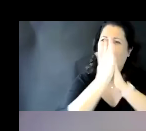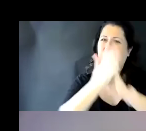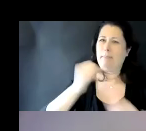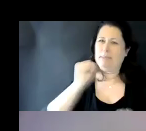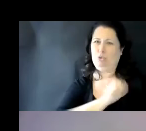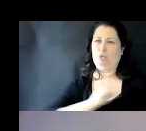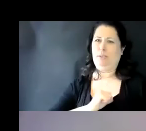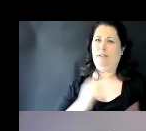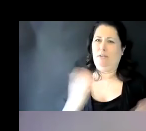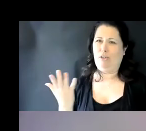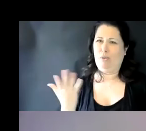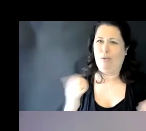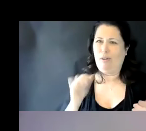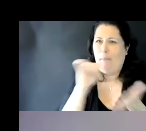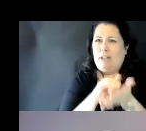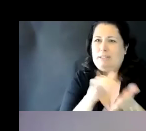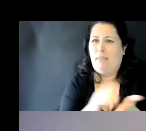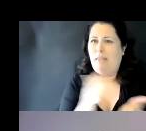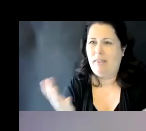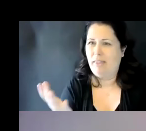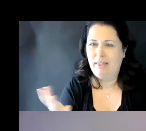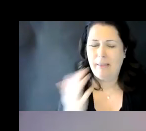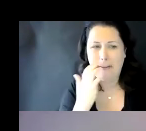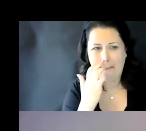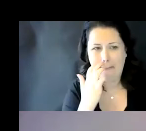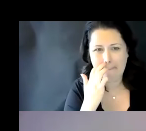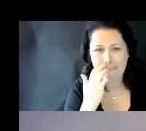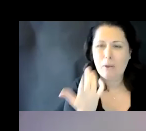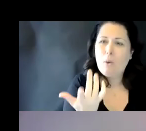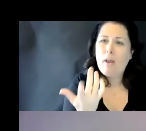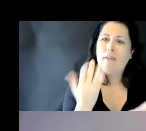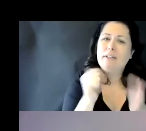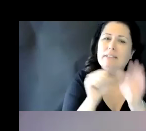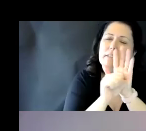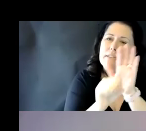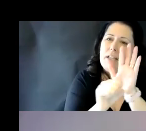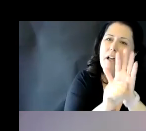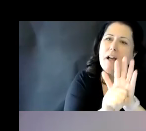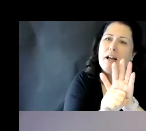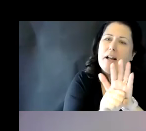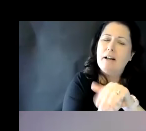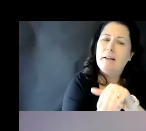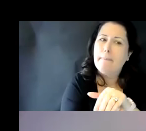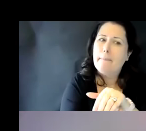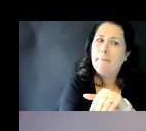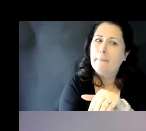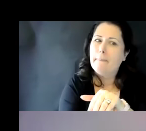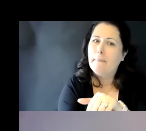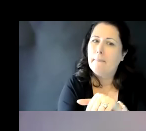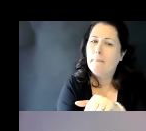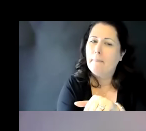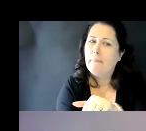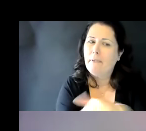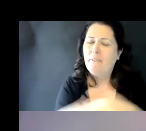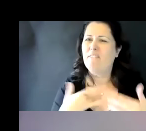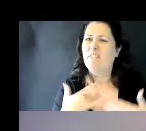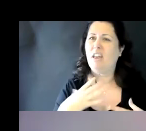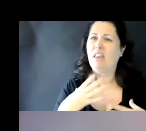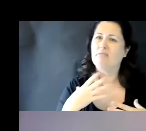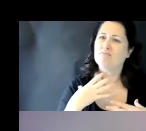of us. You've got indicators in here like, you know, feeling confident,